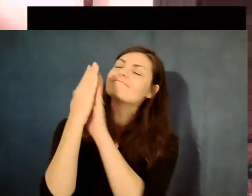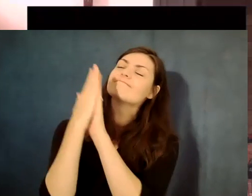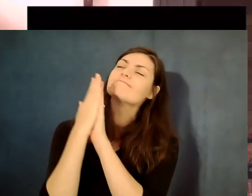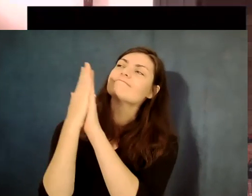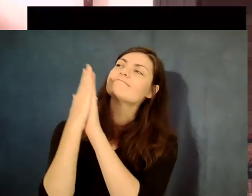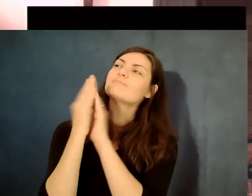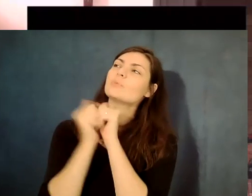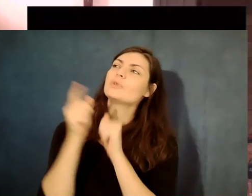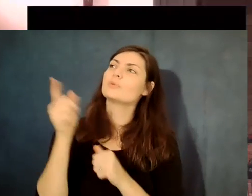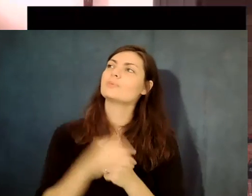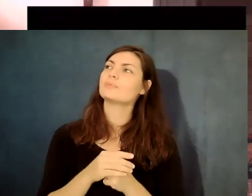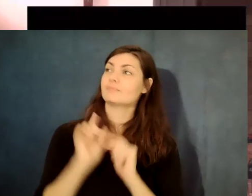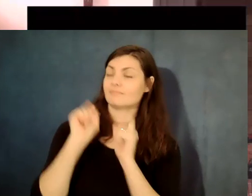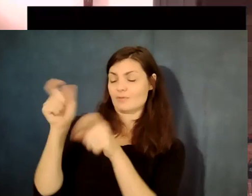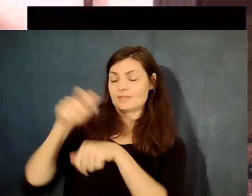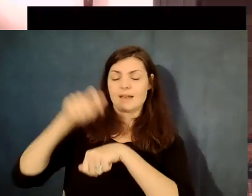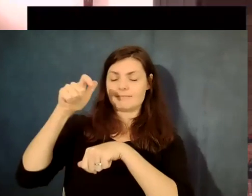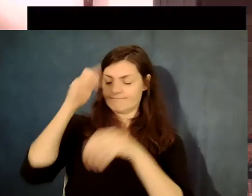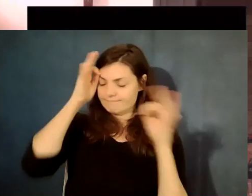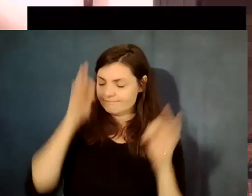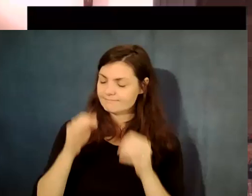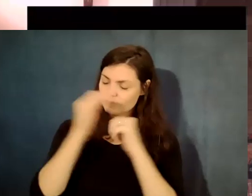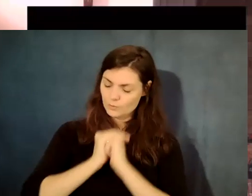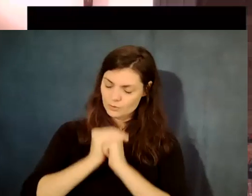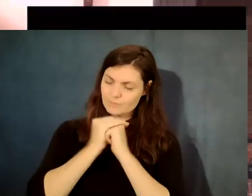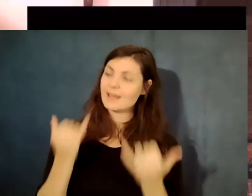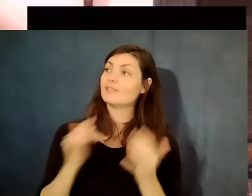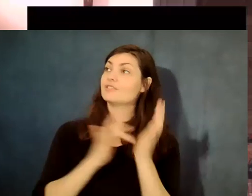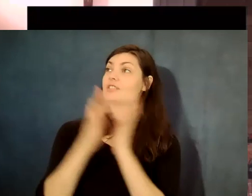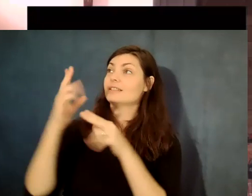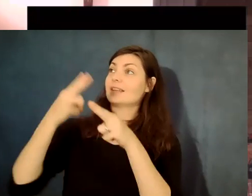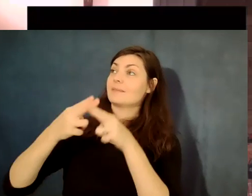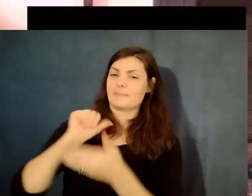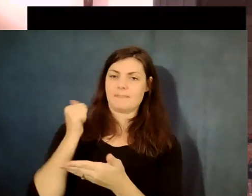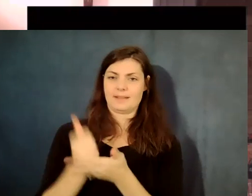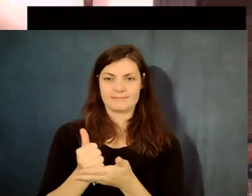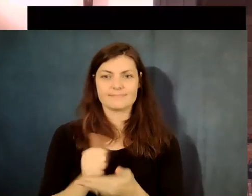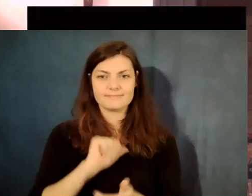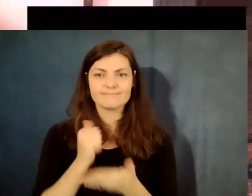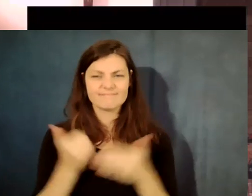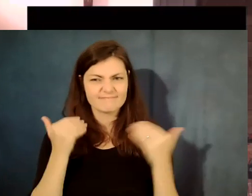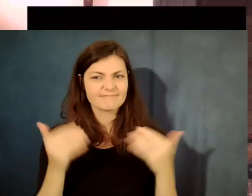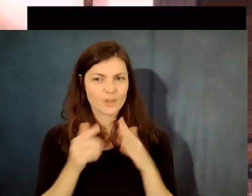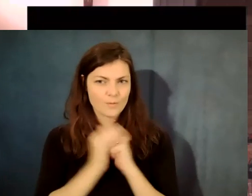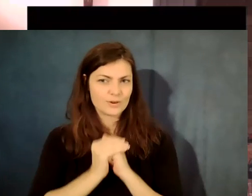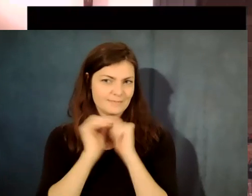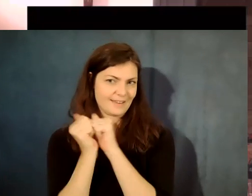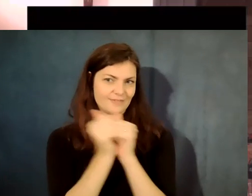We give you this time. We choose to worship now in Jesus' name. Amen. Amen. Let's worship together.